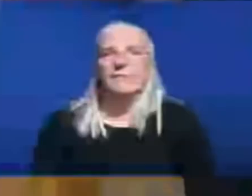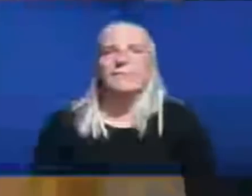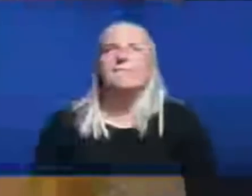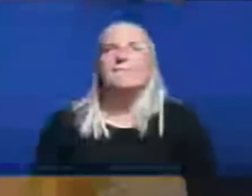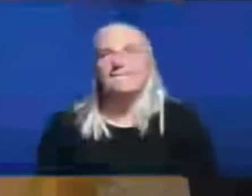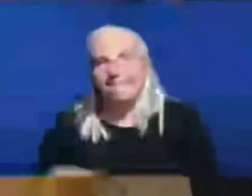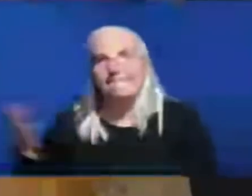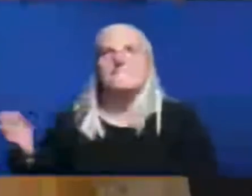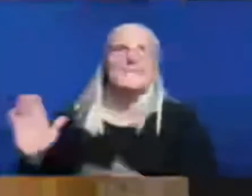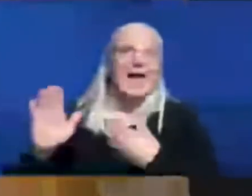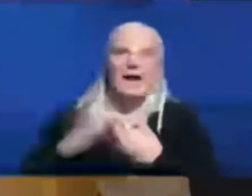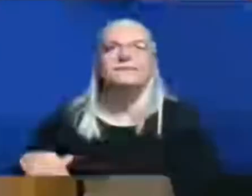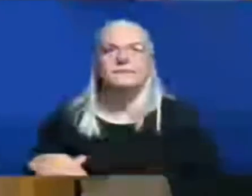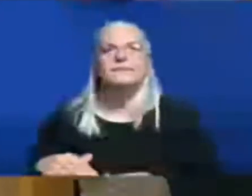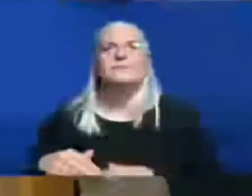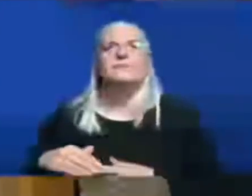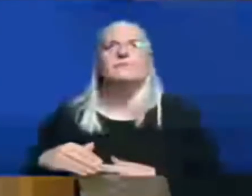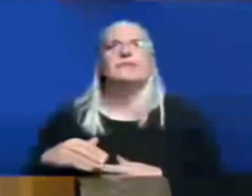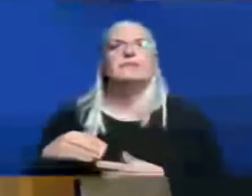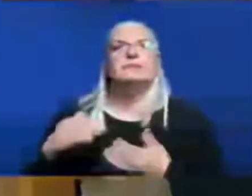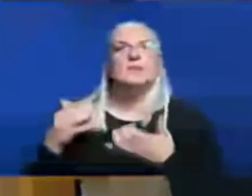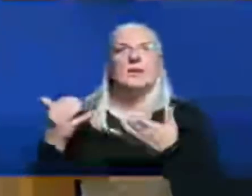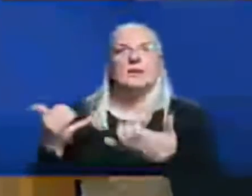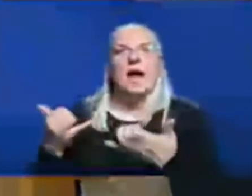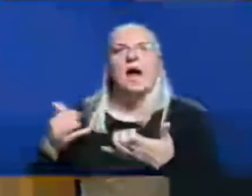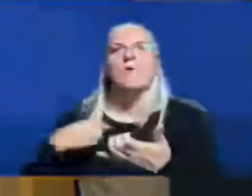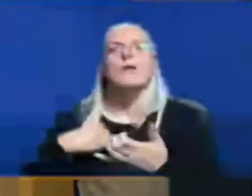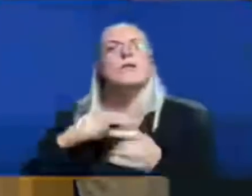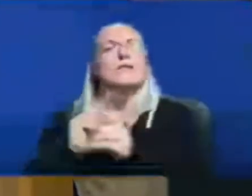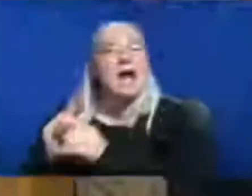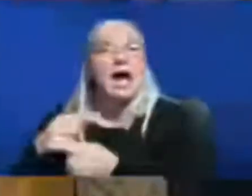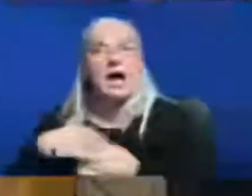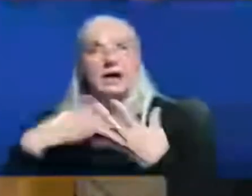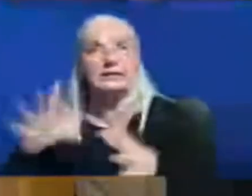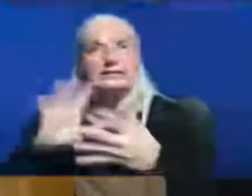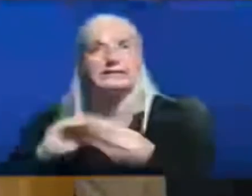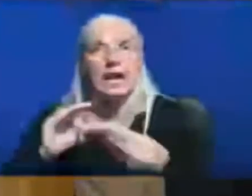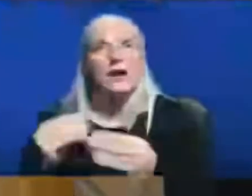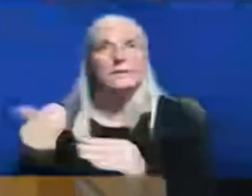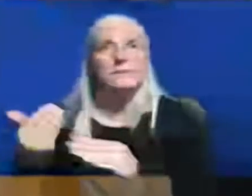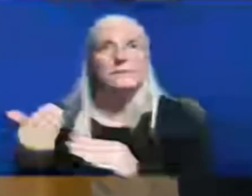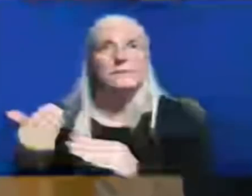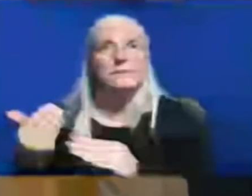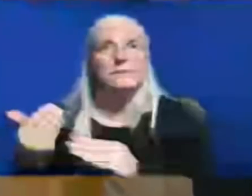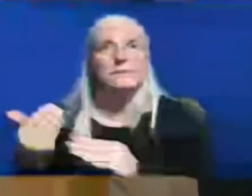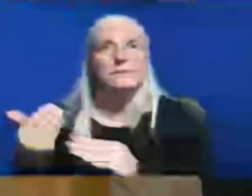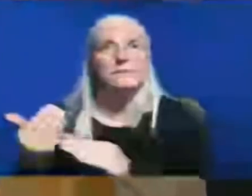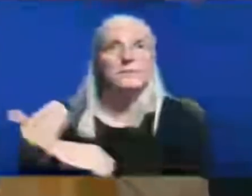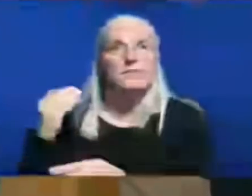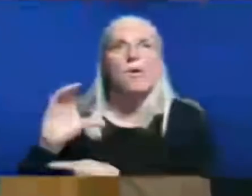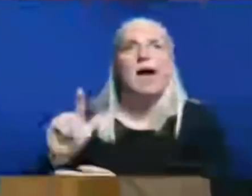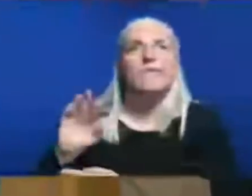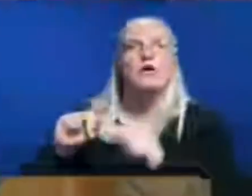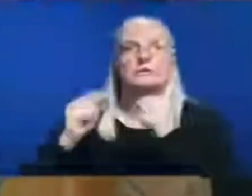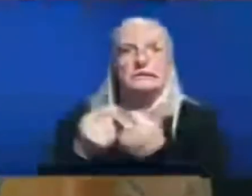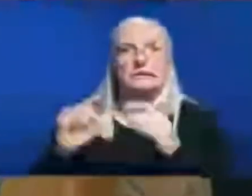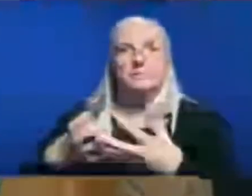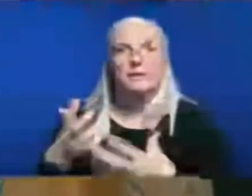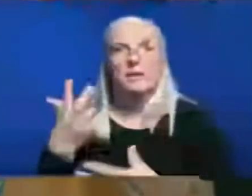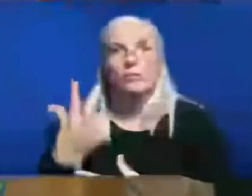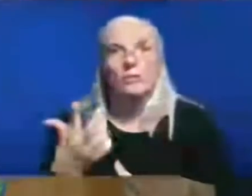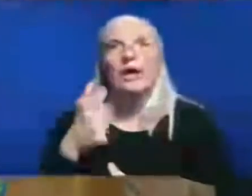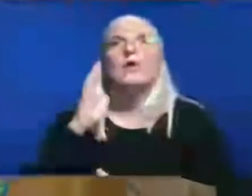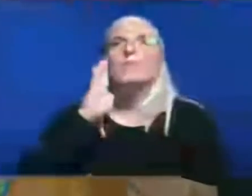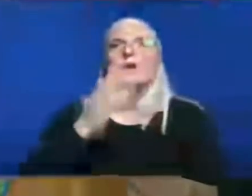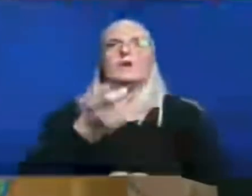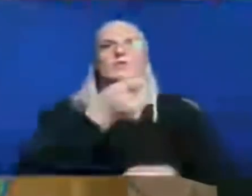earlier with Cal Fire Team 3, Cal Fire Team 1. So there's a bunch of ones here.